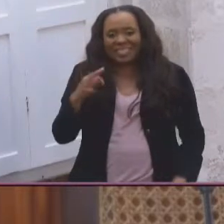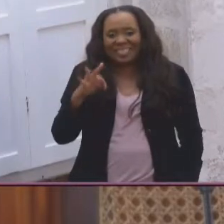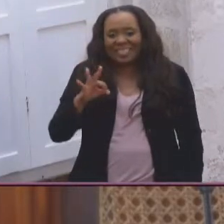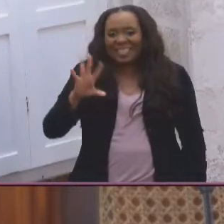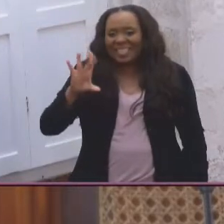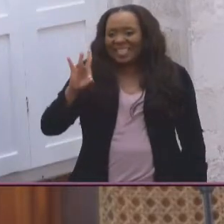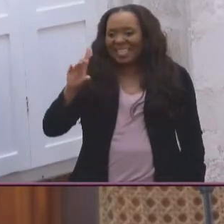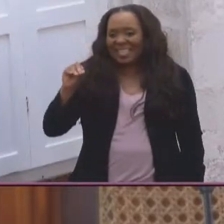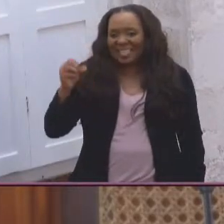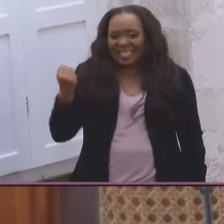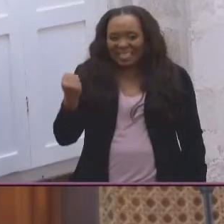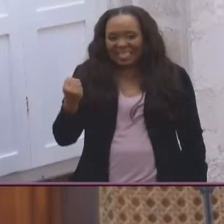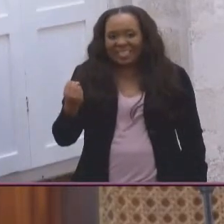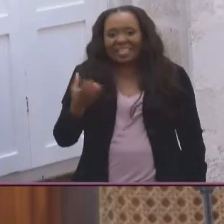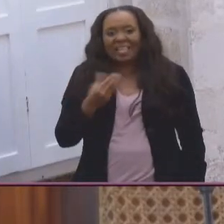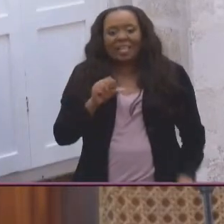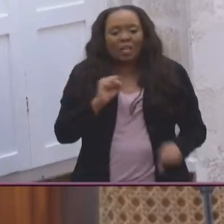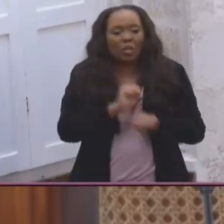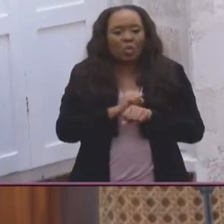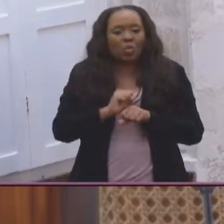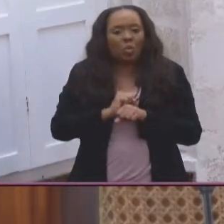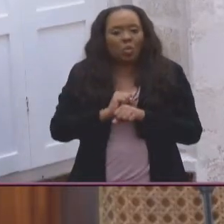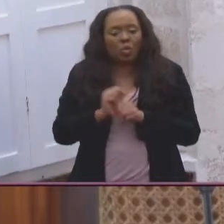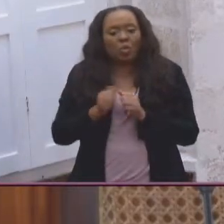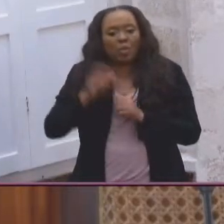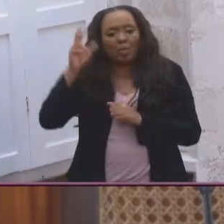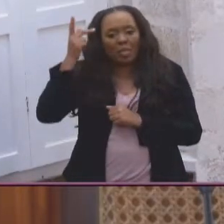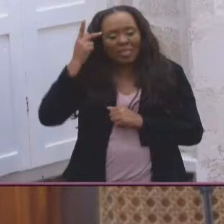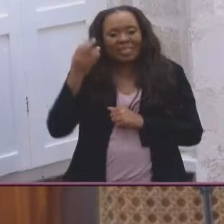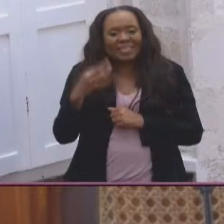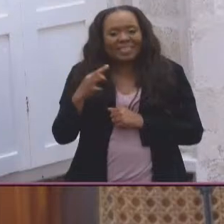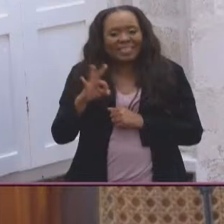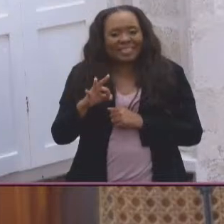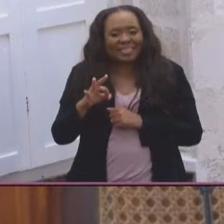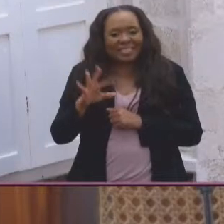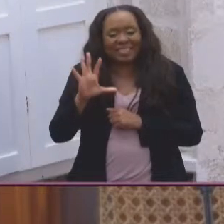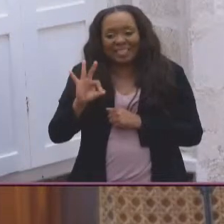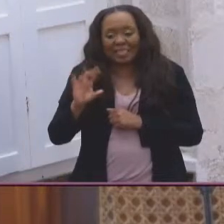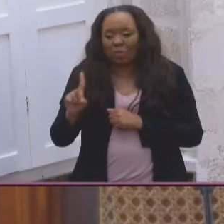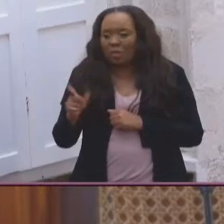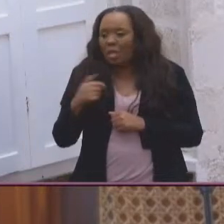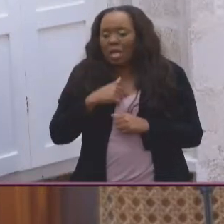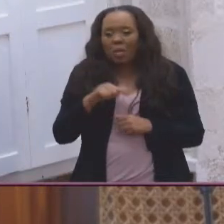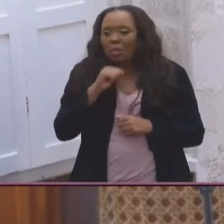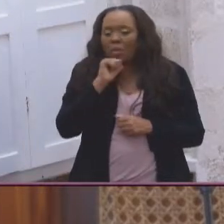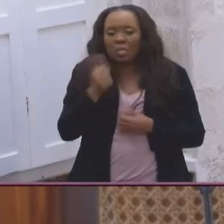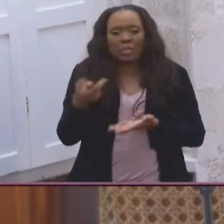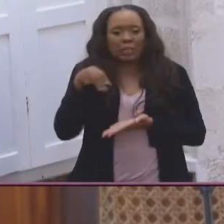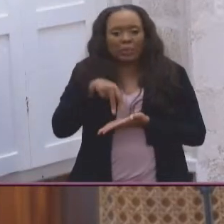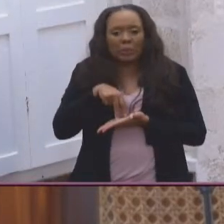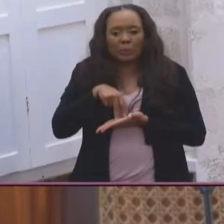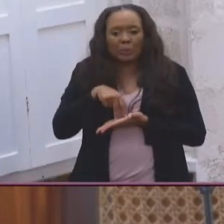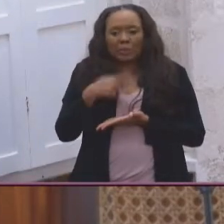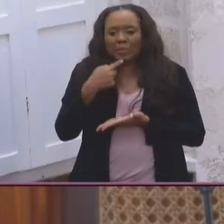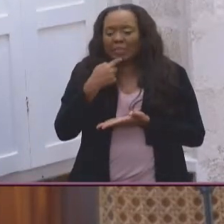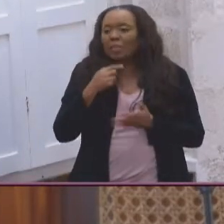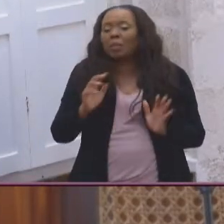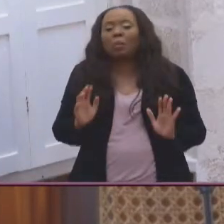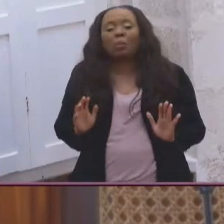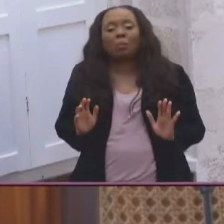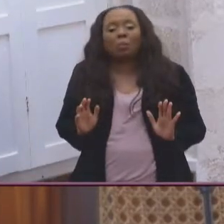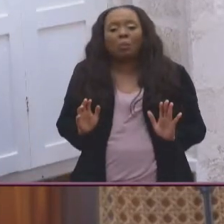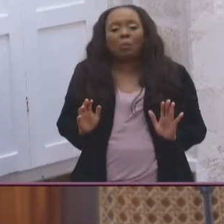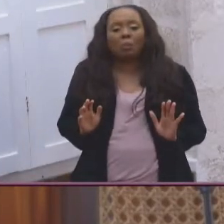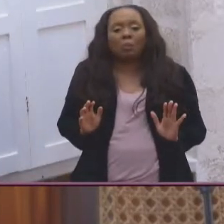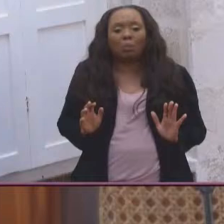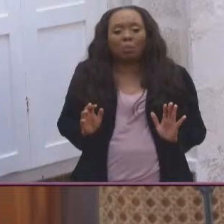a candidate since 1991, sir, I am not going to stand here and say to people that they are